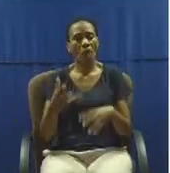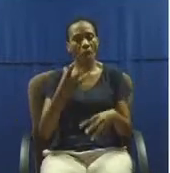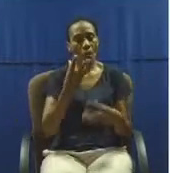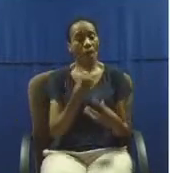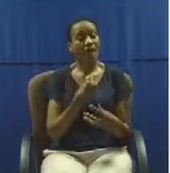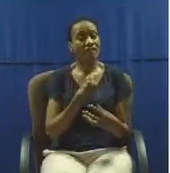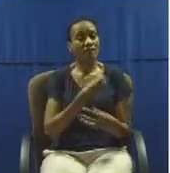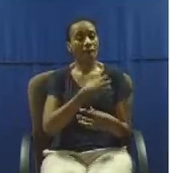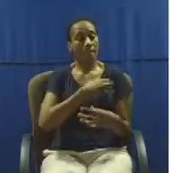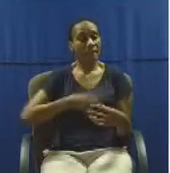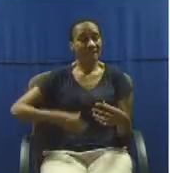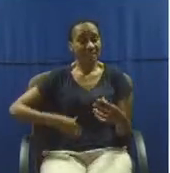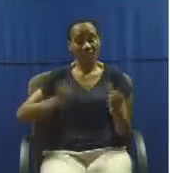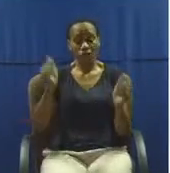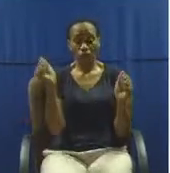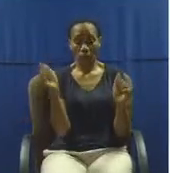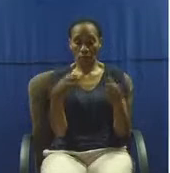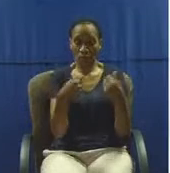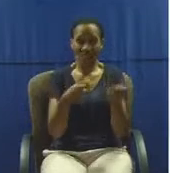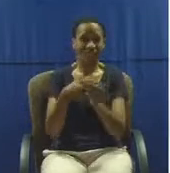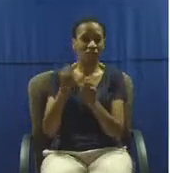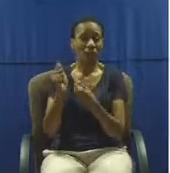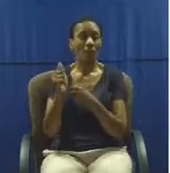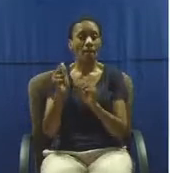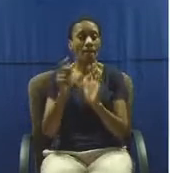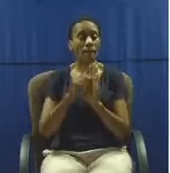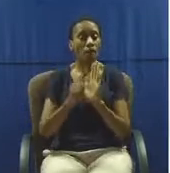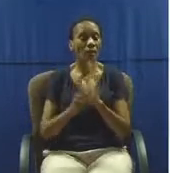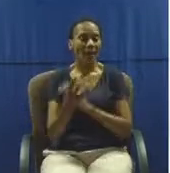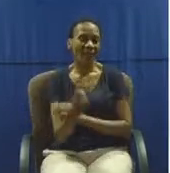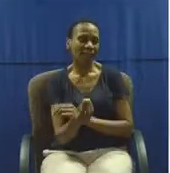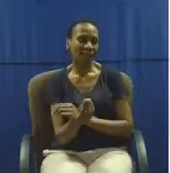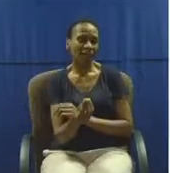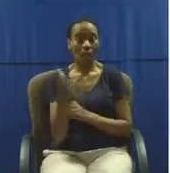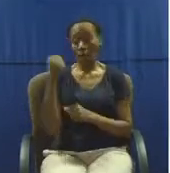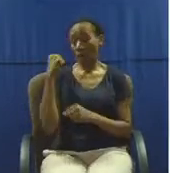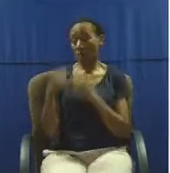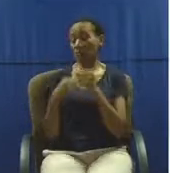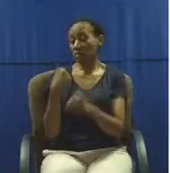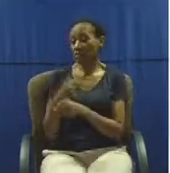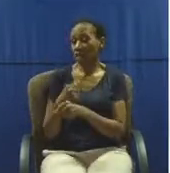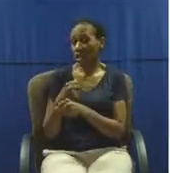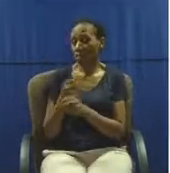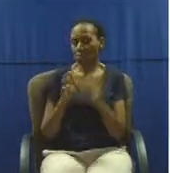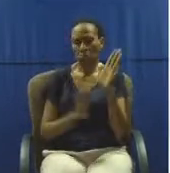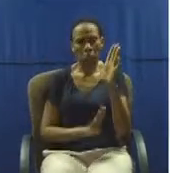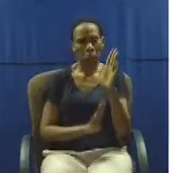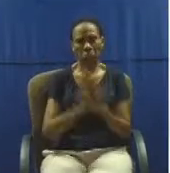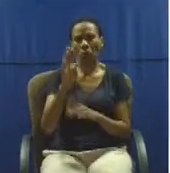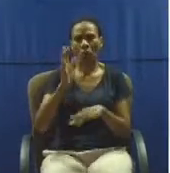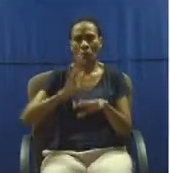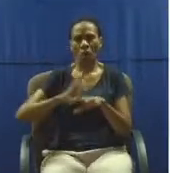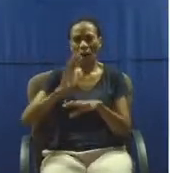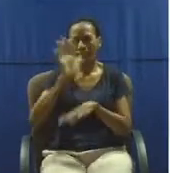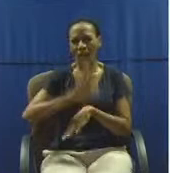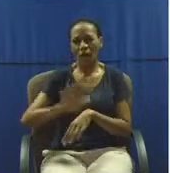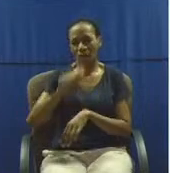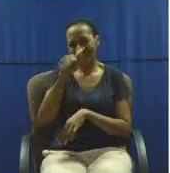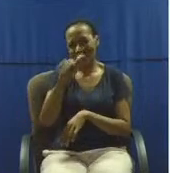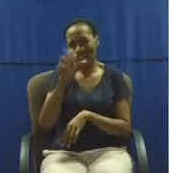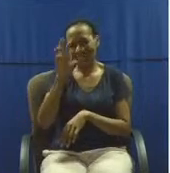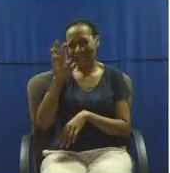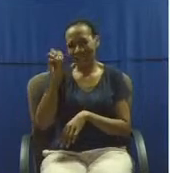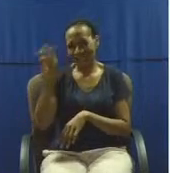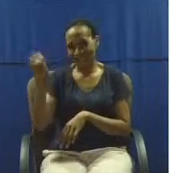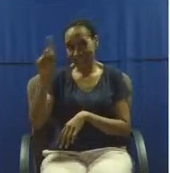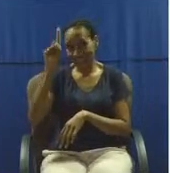presidential employment stimulus, which already just last year succeeded in bringing in 600,000,